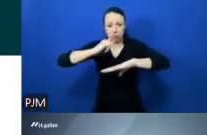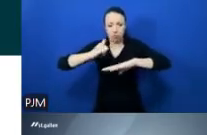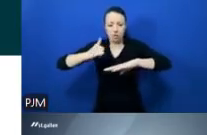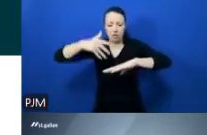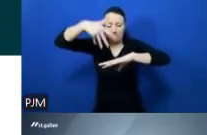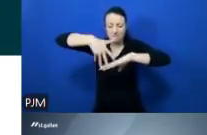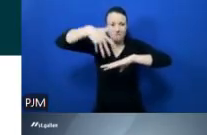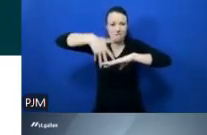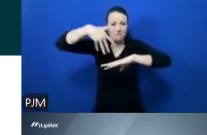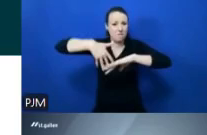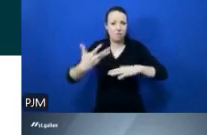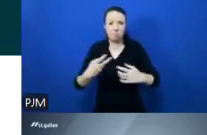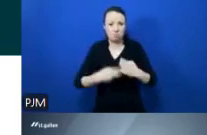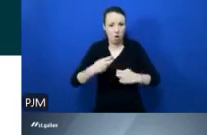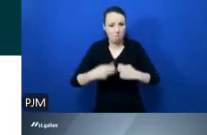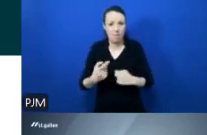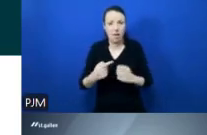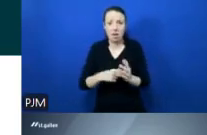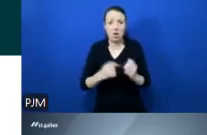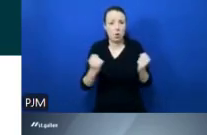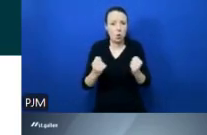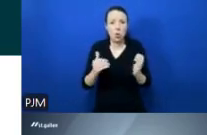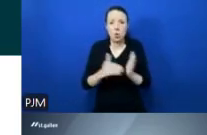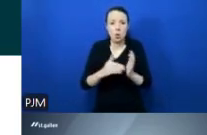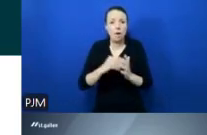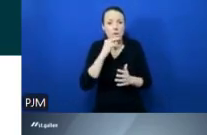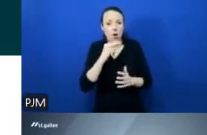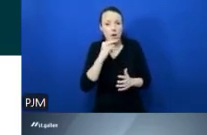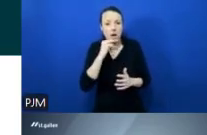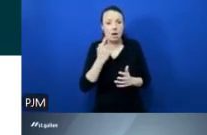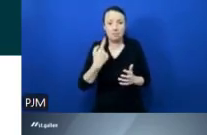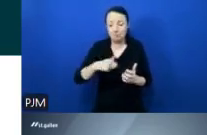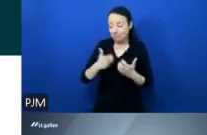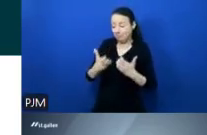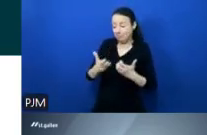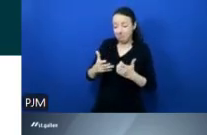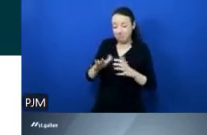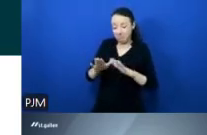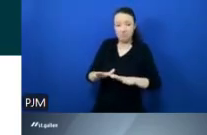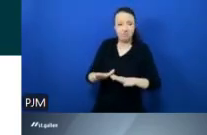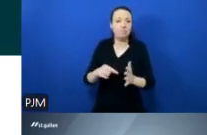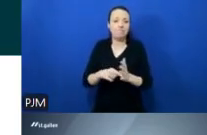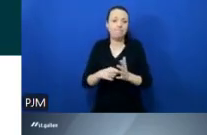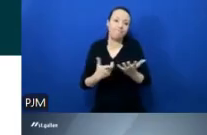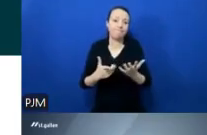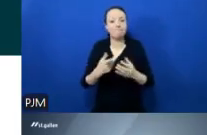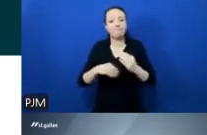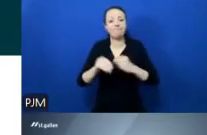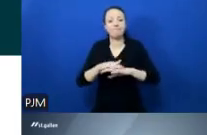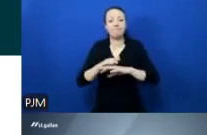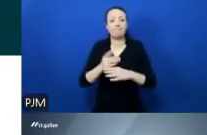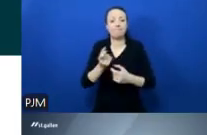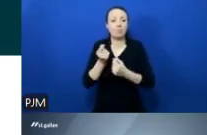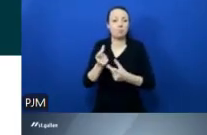them the infiltration, and the very precious and needed water is treated as